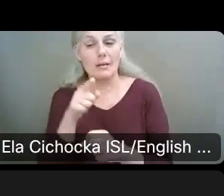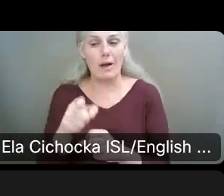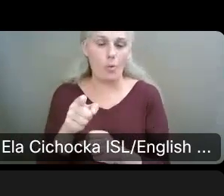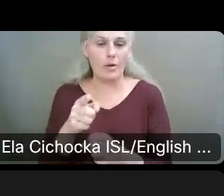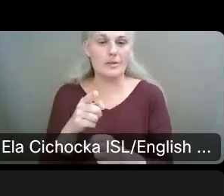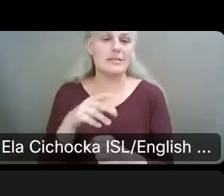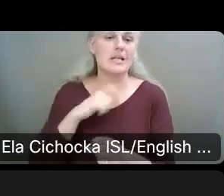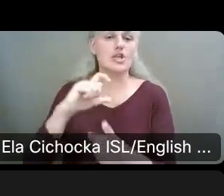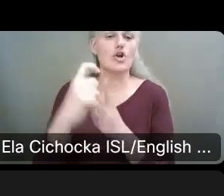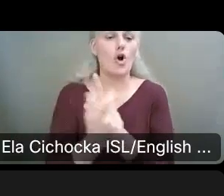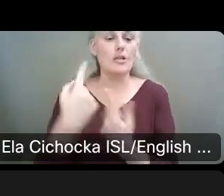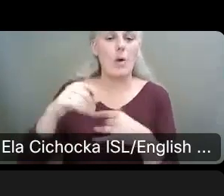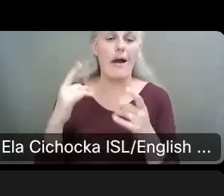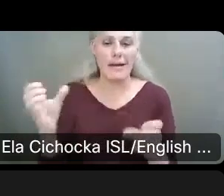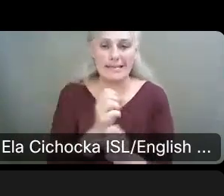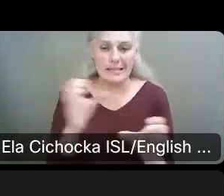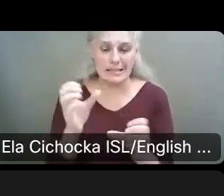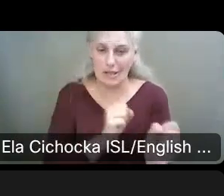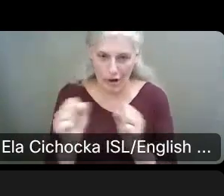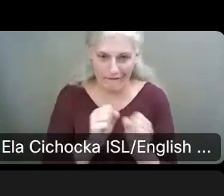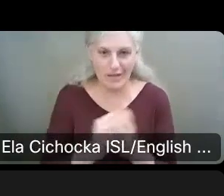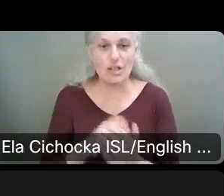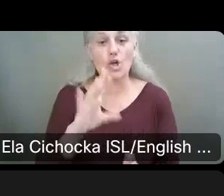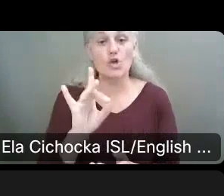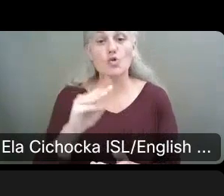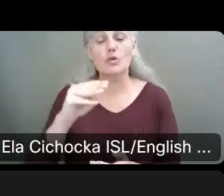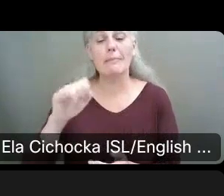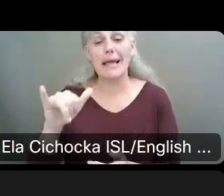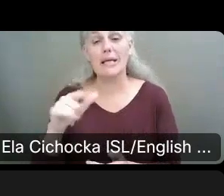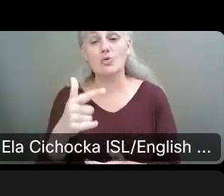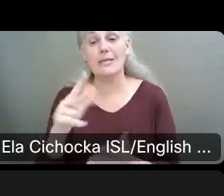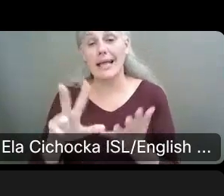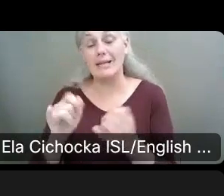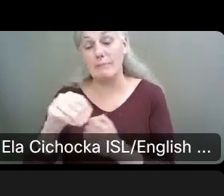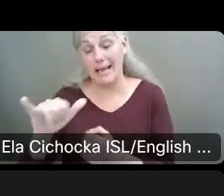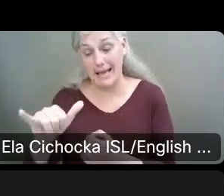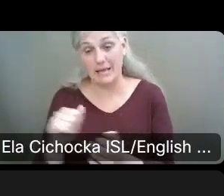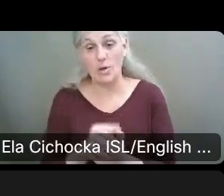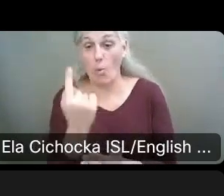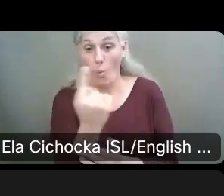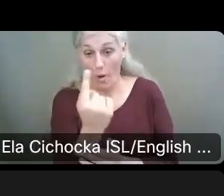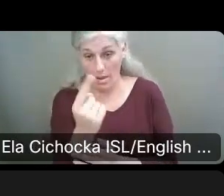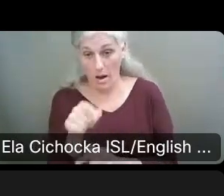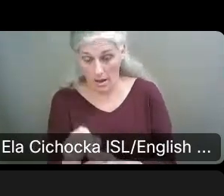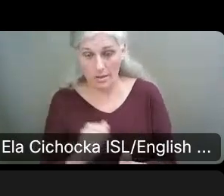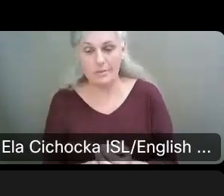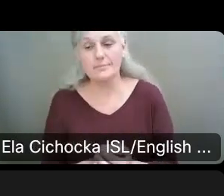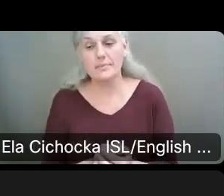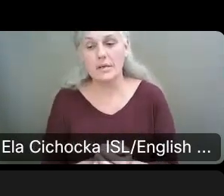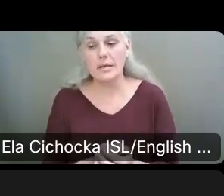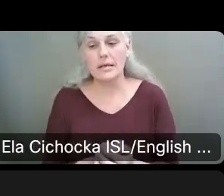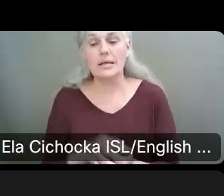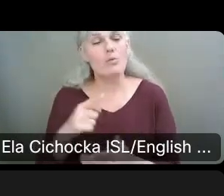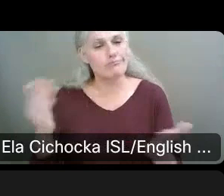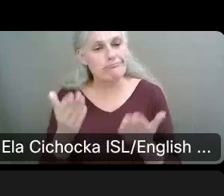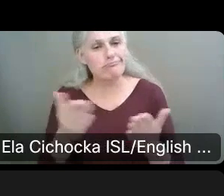in our health service, and that is on Tuesday, May the 28th at 1:00 p.m. So we'd encourage people